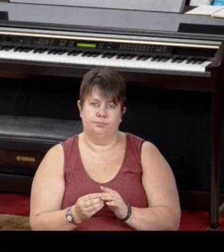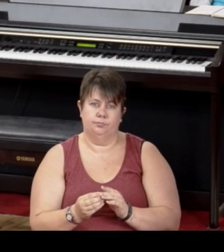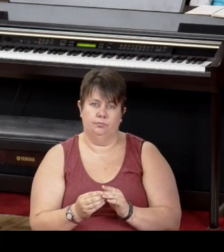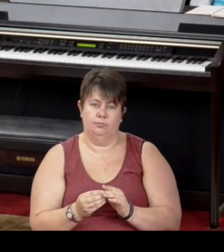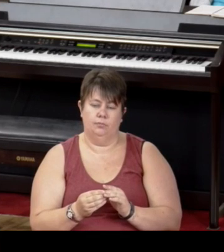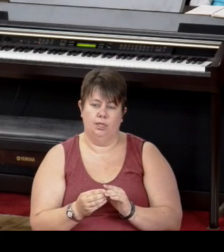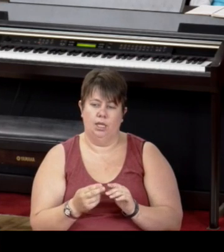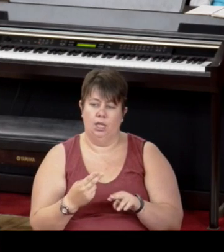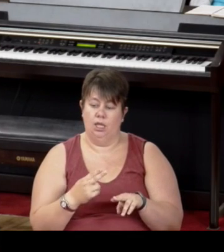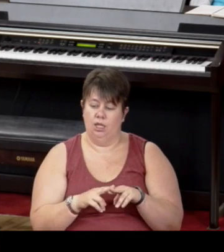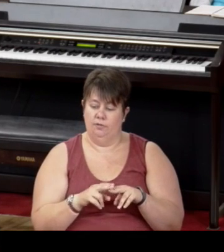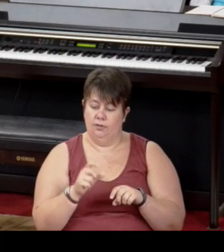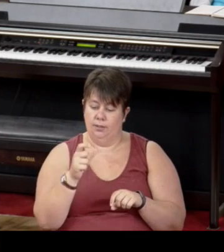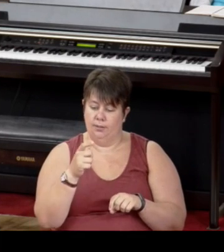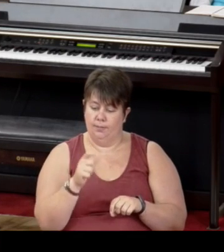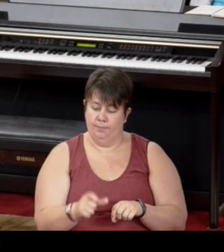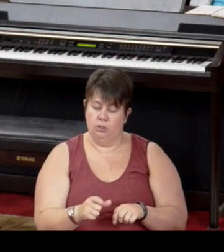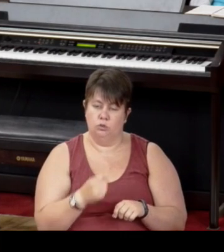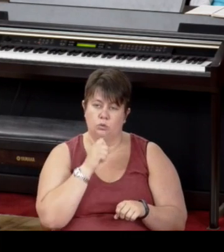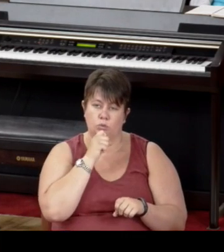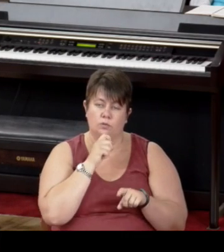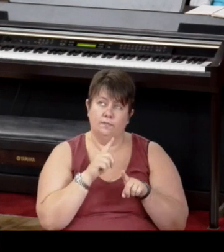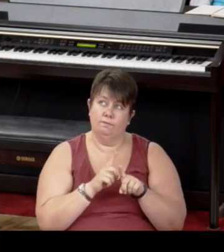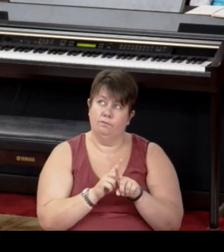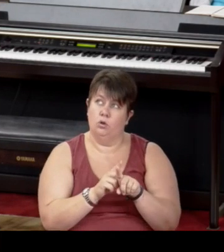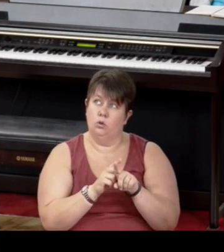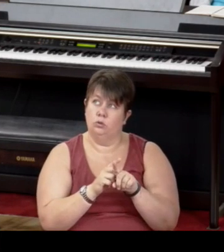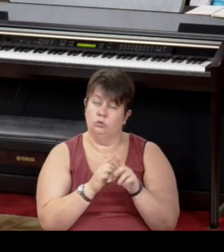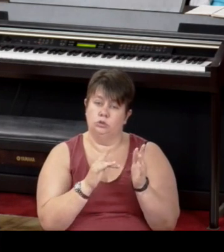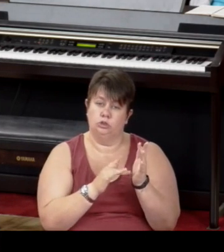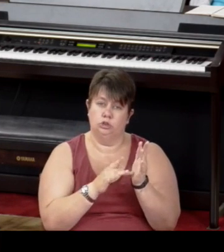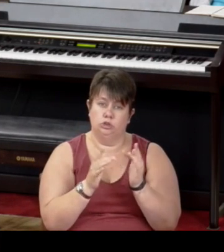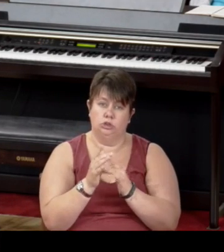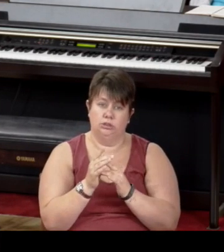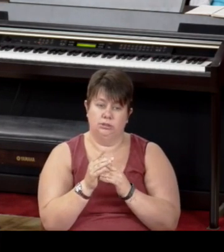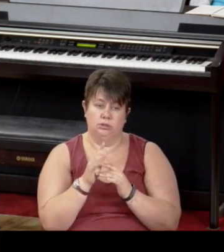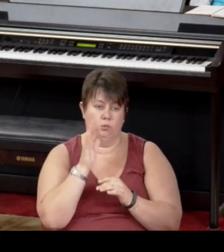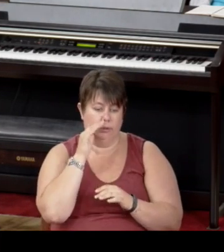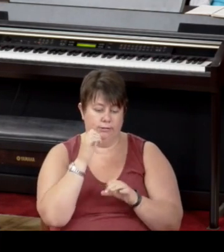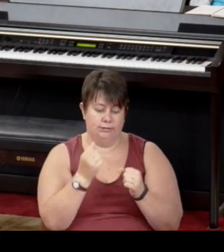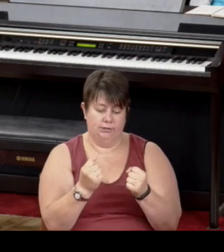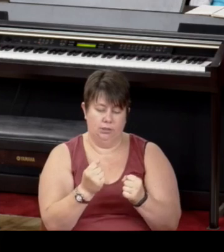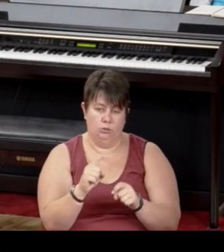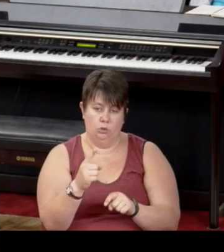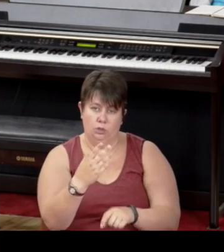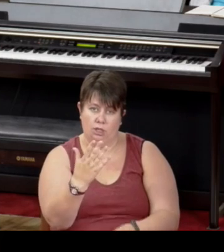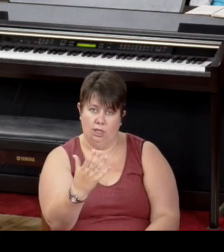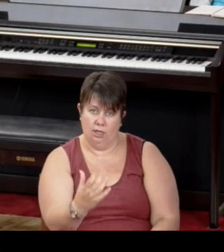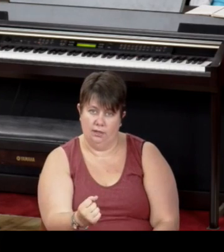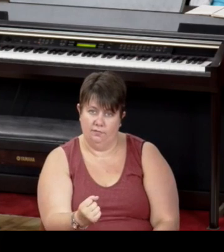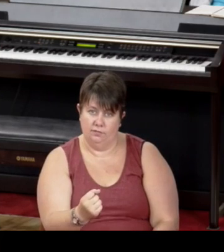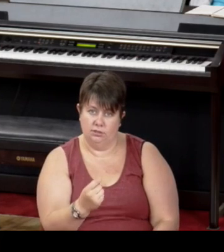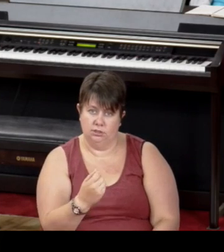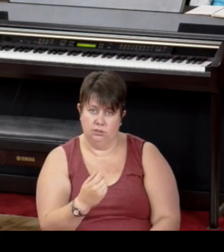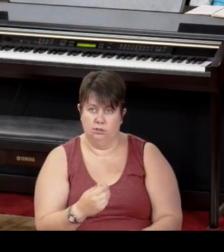he says, I will not impose any other burden on you except hold on to what you have until I